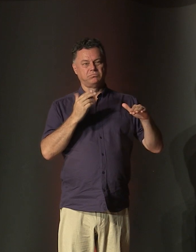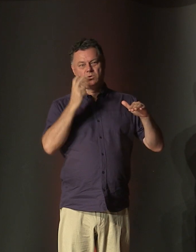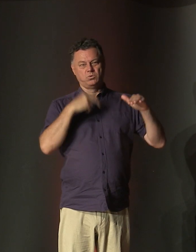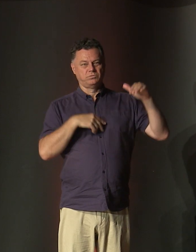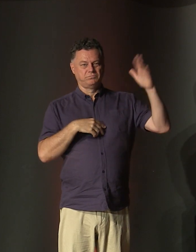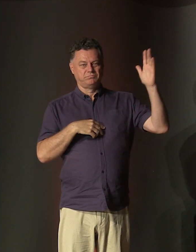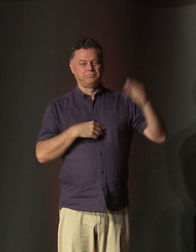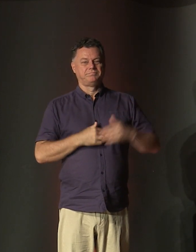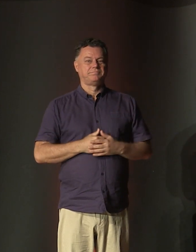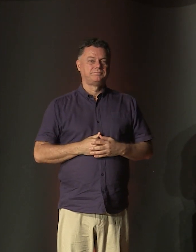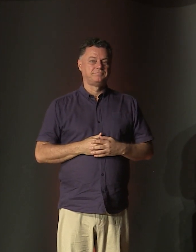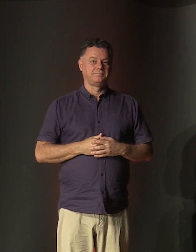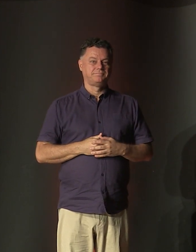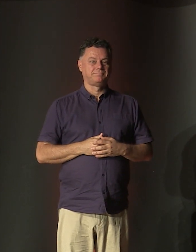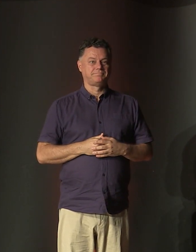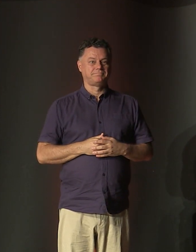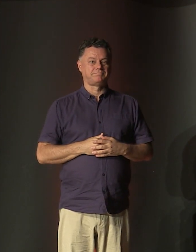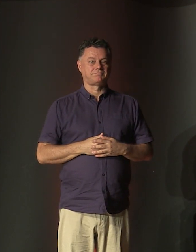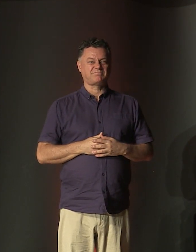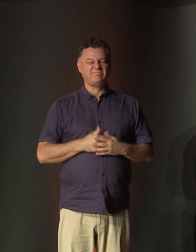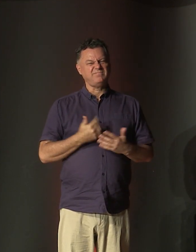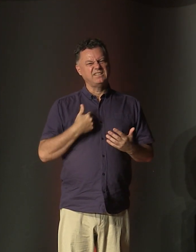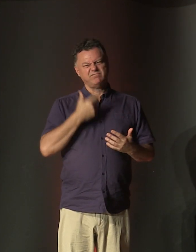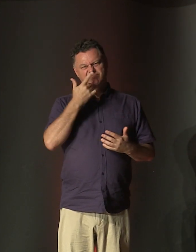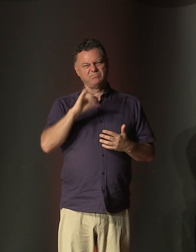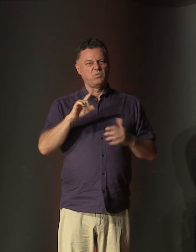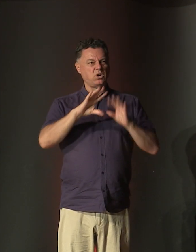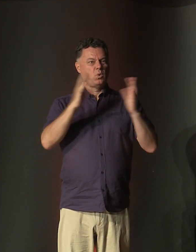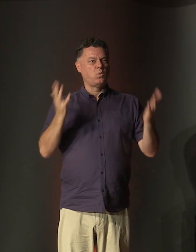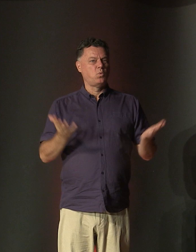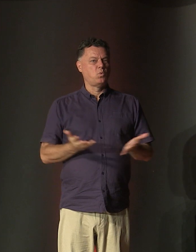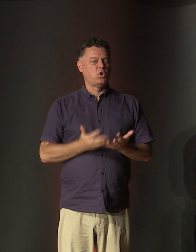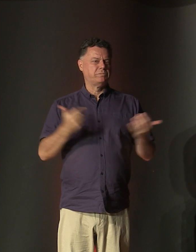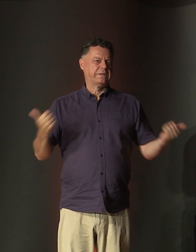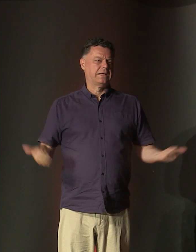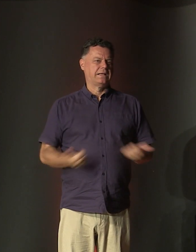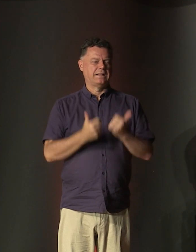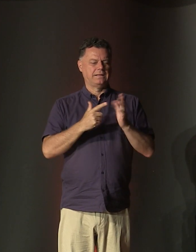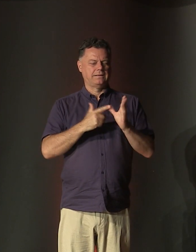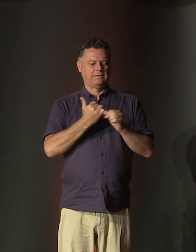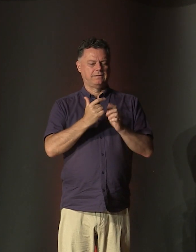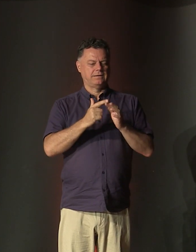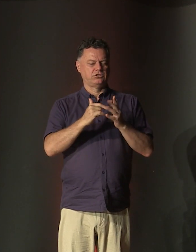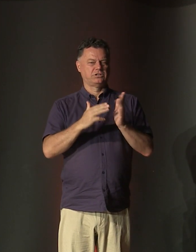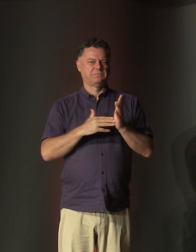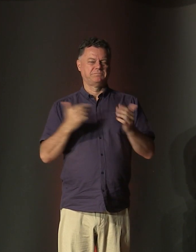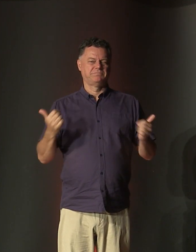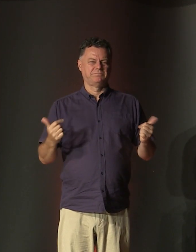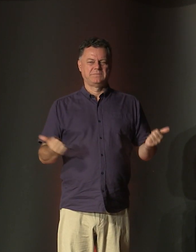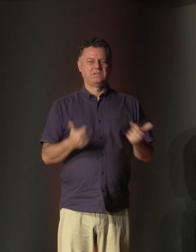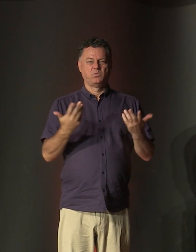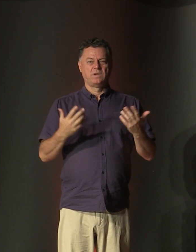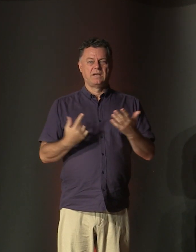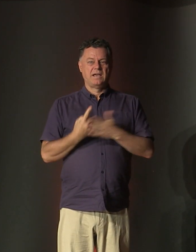sorry to say that ageism is rife in the world. Ageism is in the